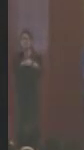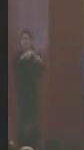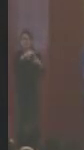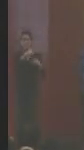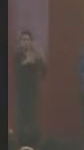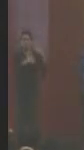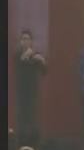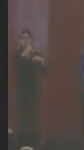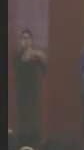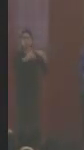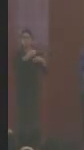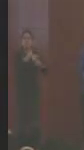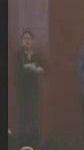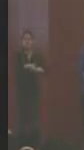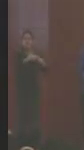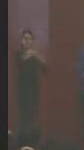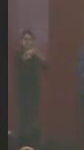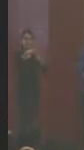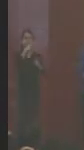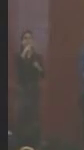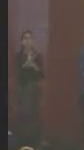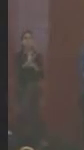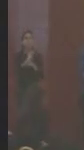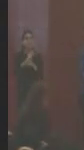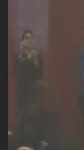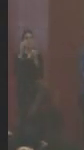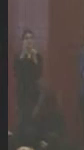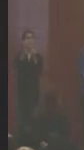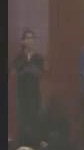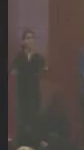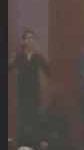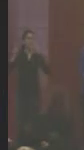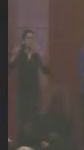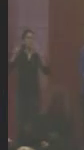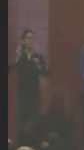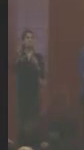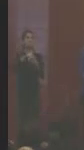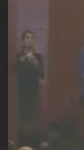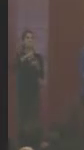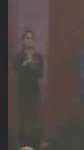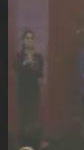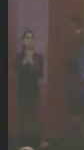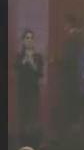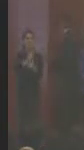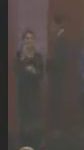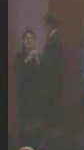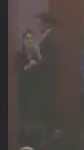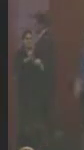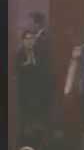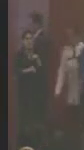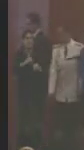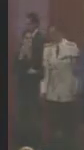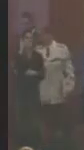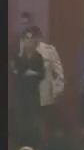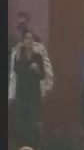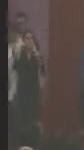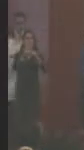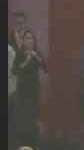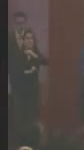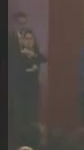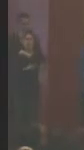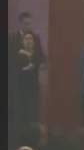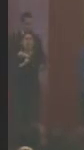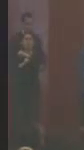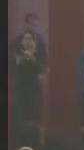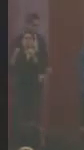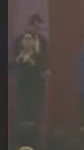growing problems of last century. The UN proclaimed that decade with the